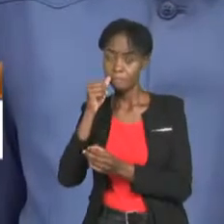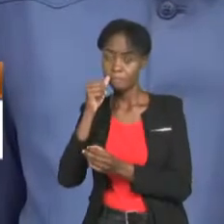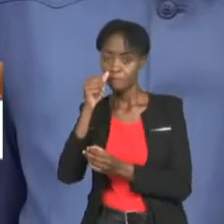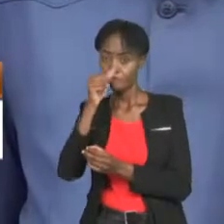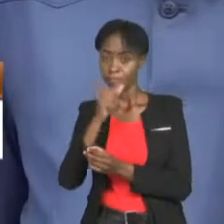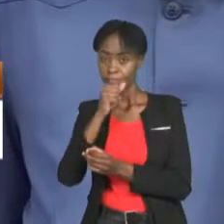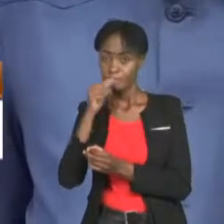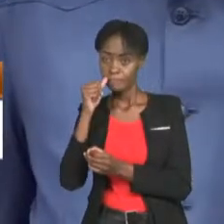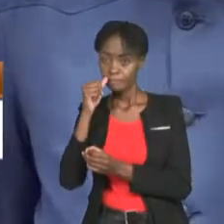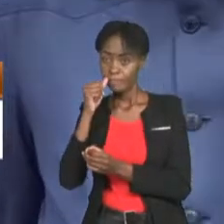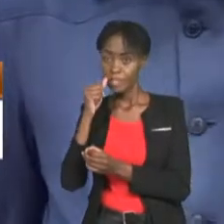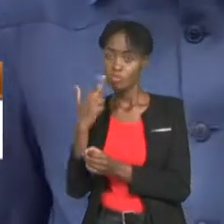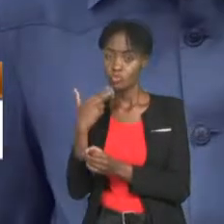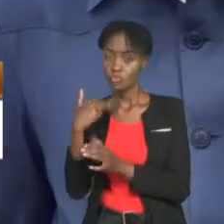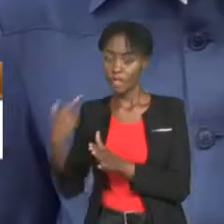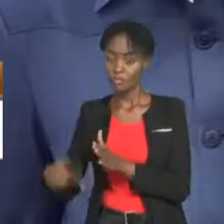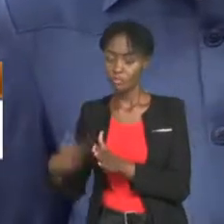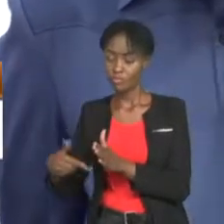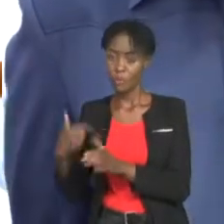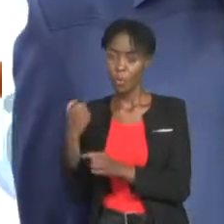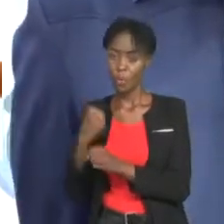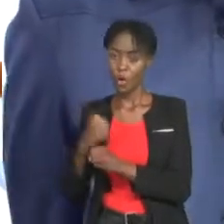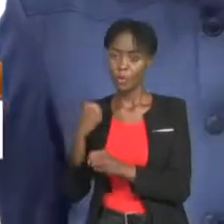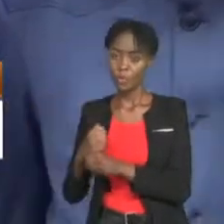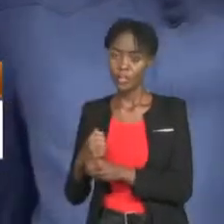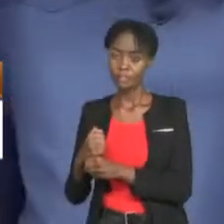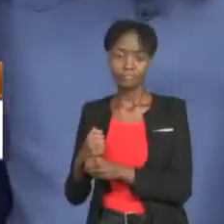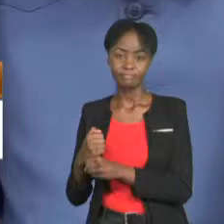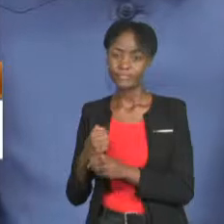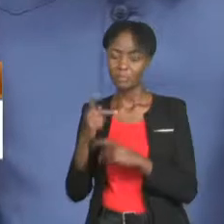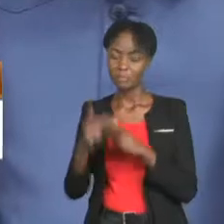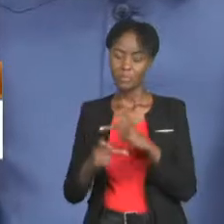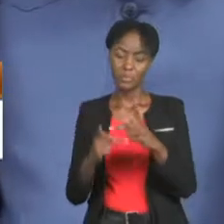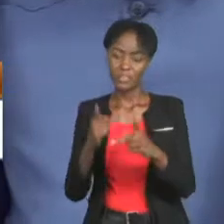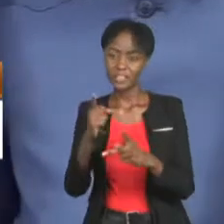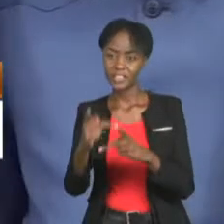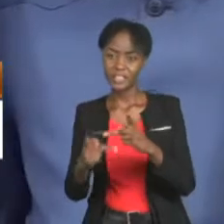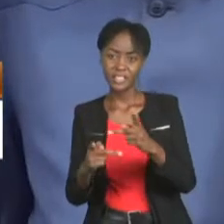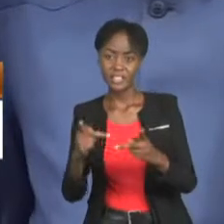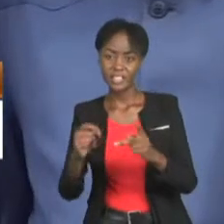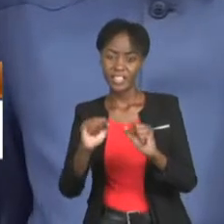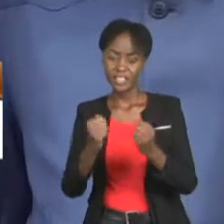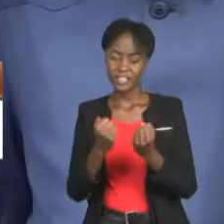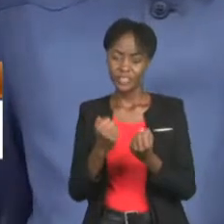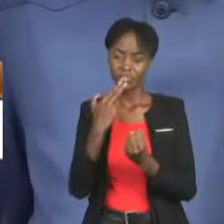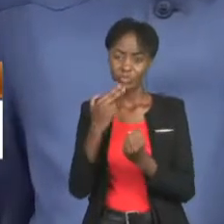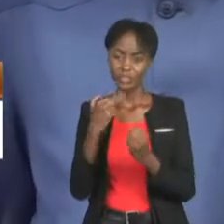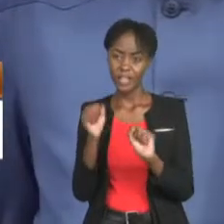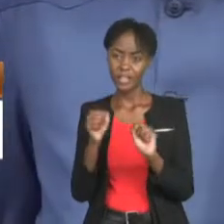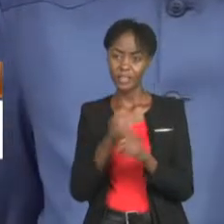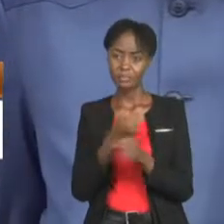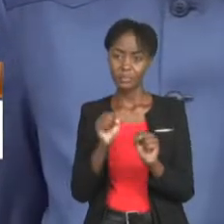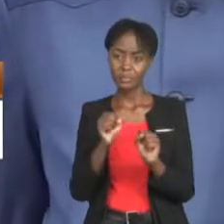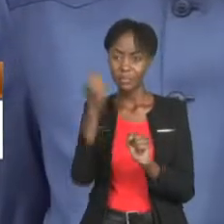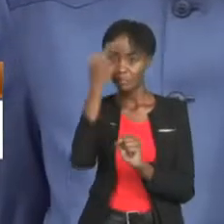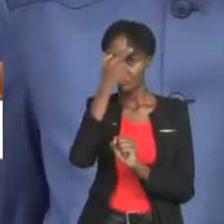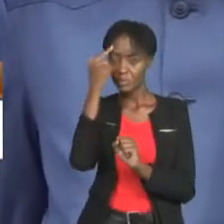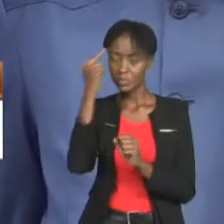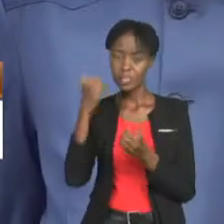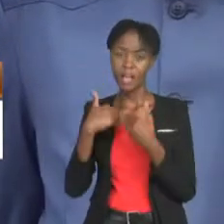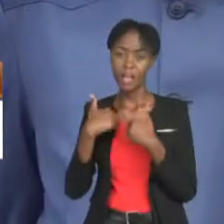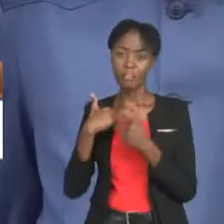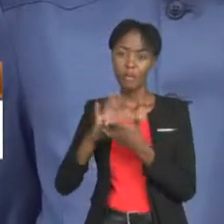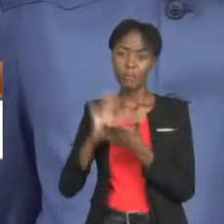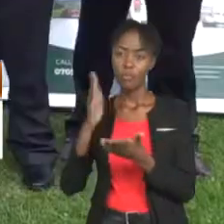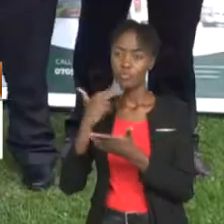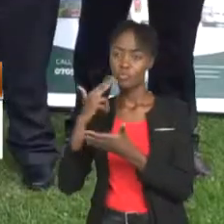factories that are operating, are unable to progress on to sell their sugar because of the high importation